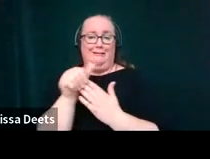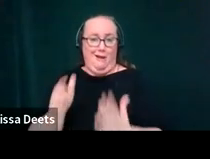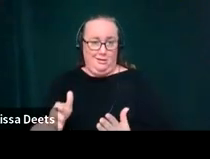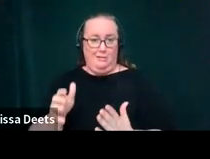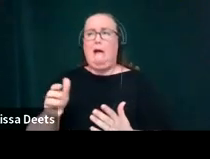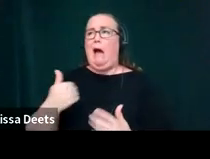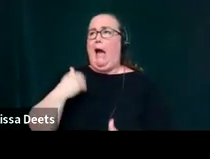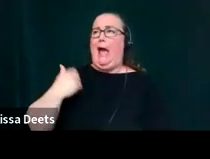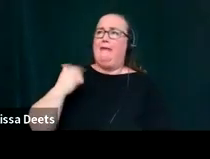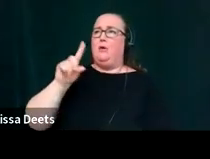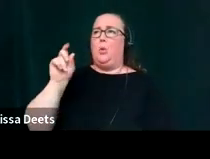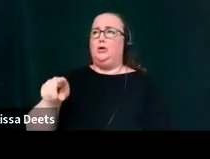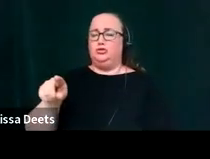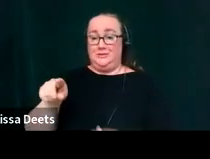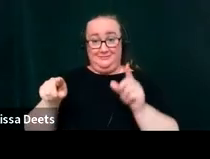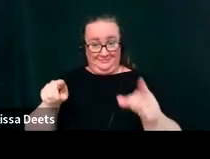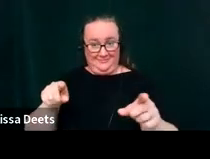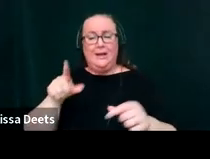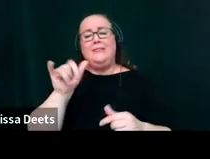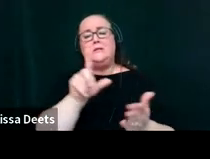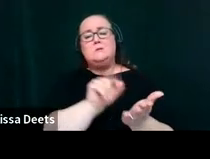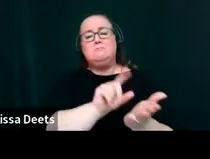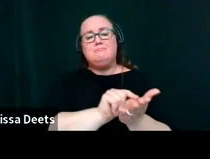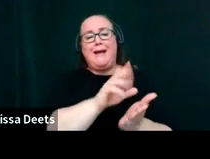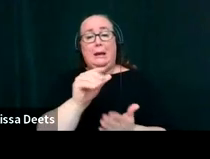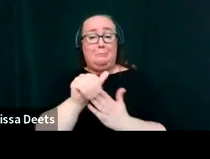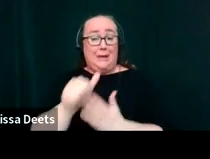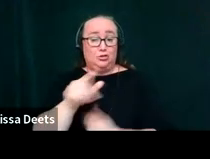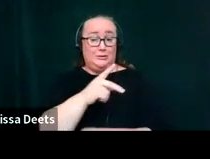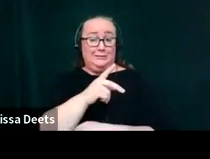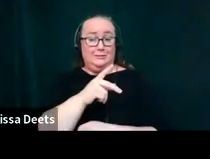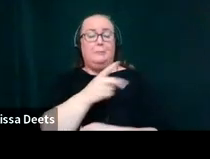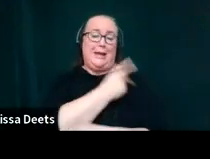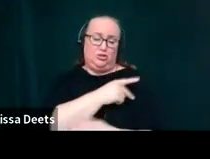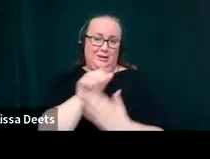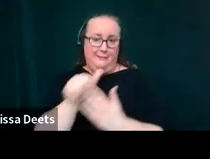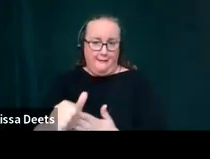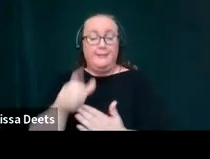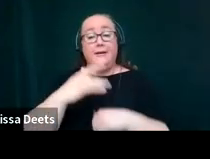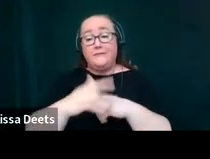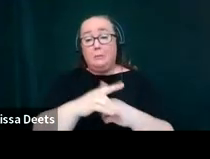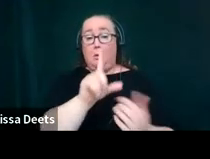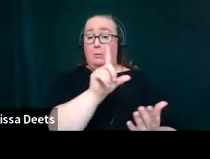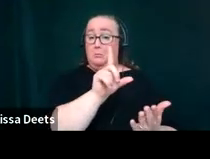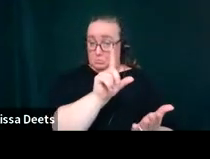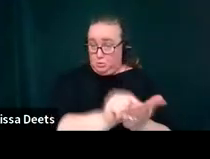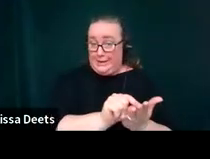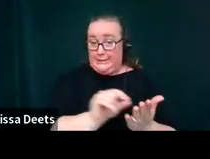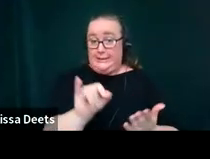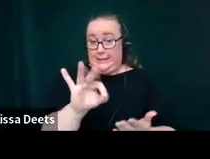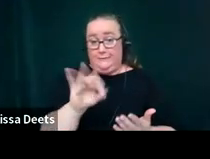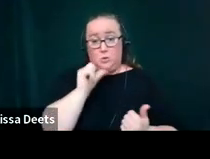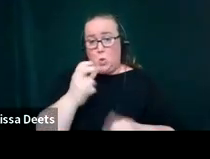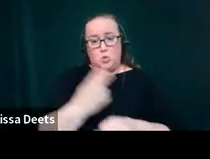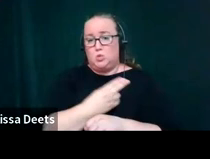Question. Both the newsletter and patient guide are also available in print for those who do not use